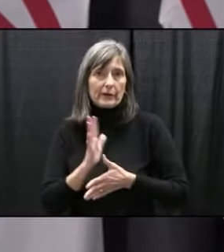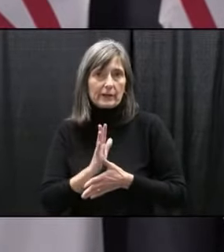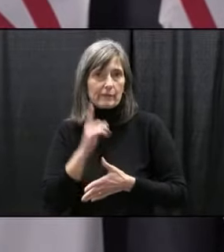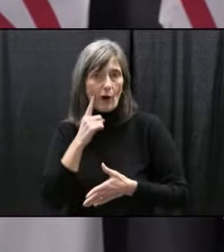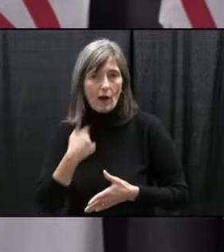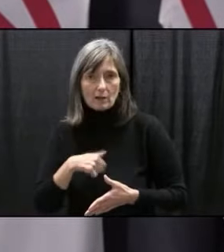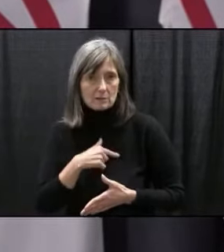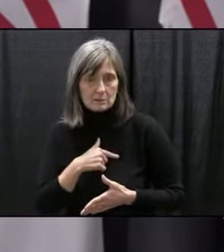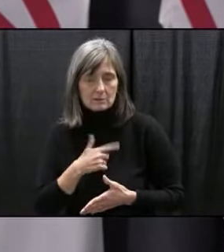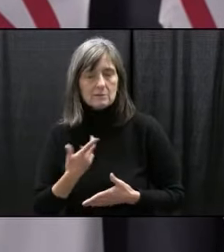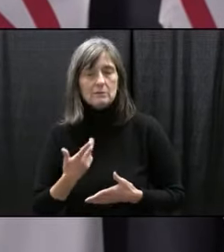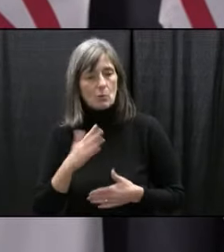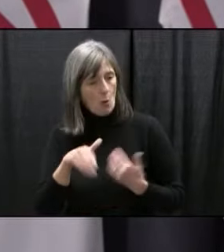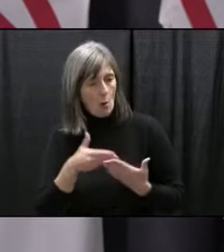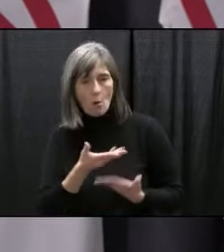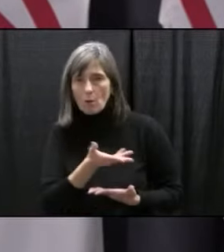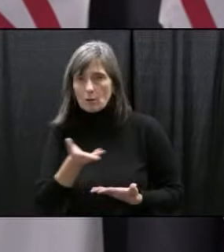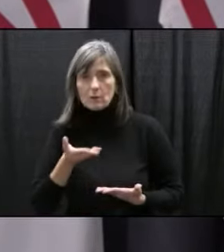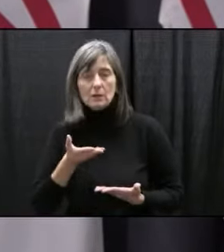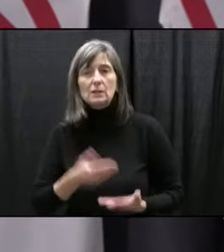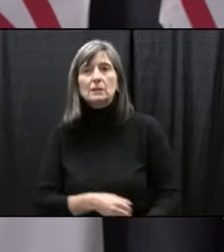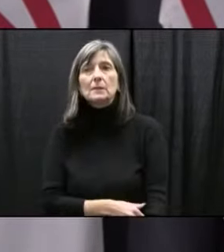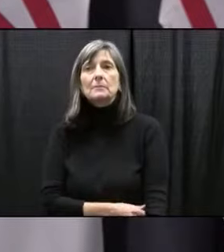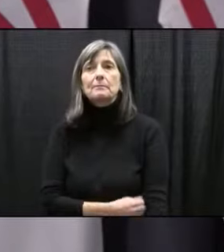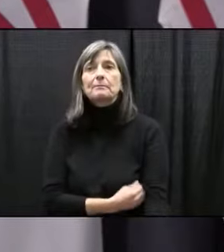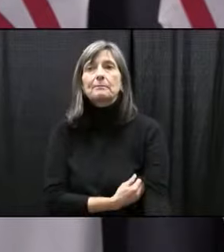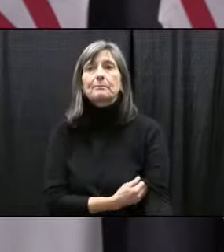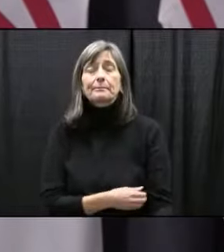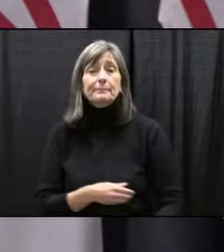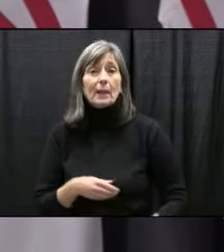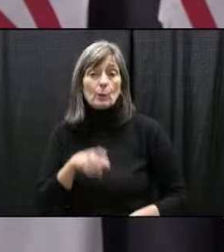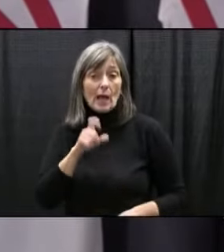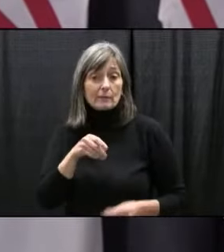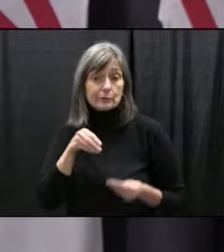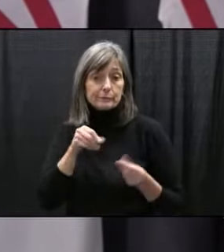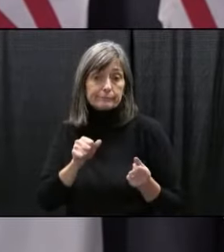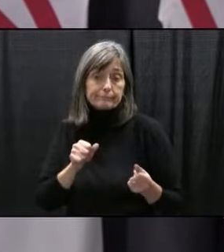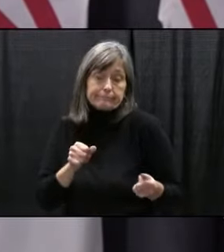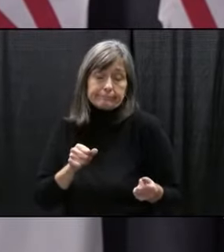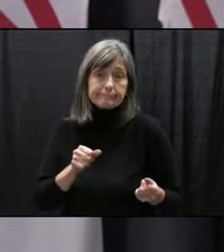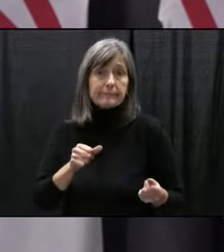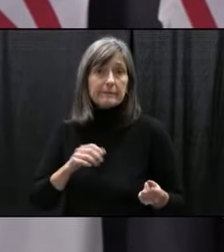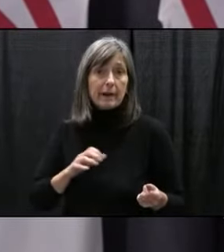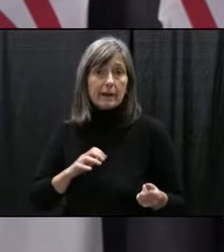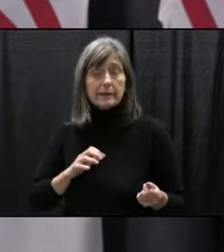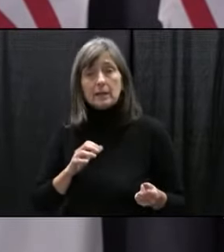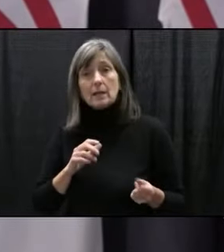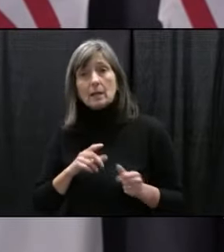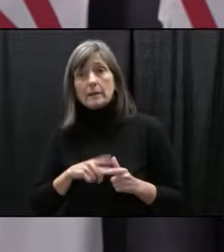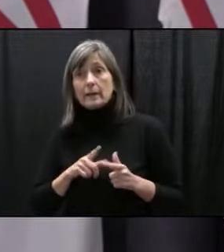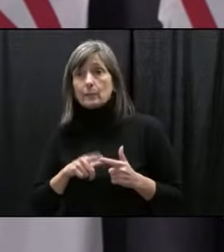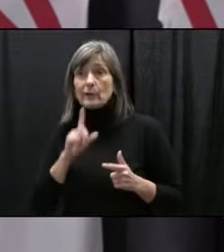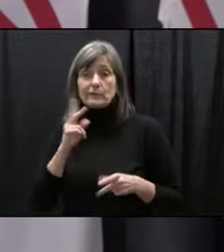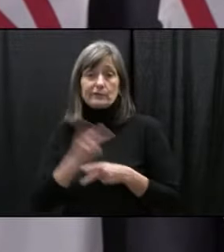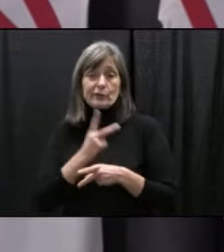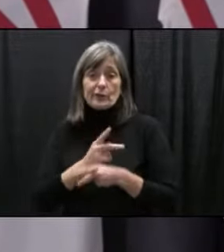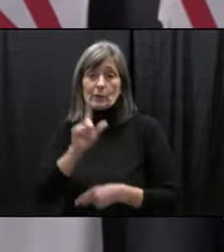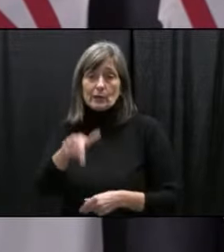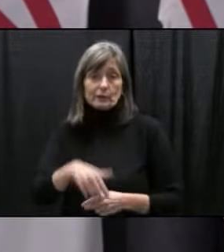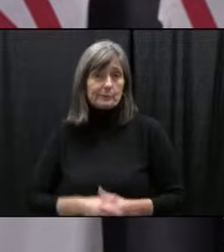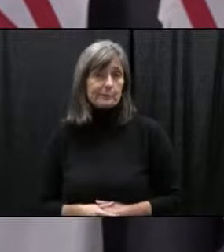restored, and if that requires expenditures, then so be it. But we'll have to sort that out in due